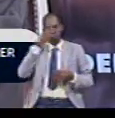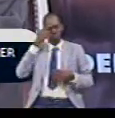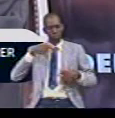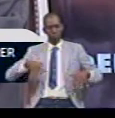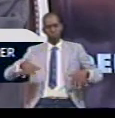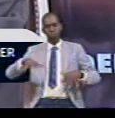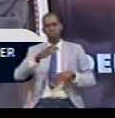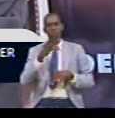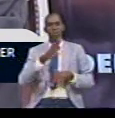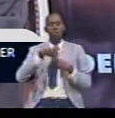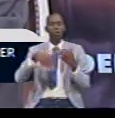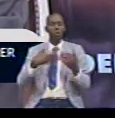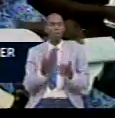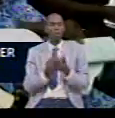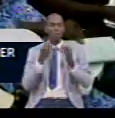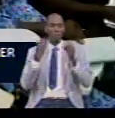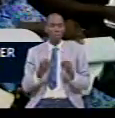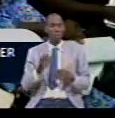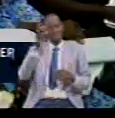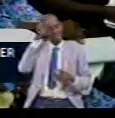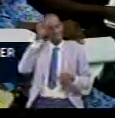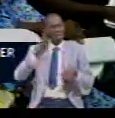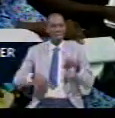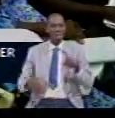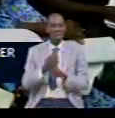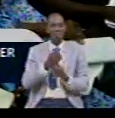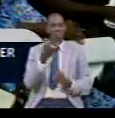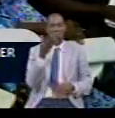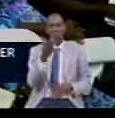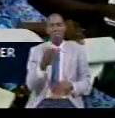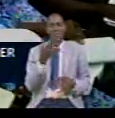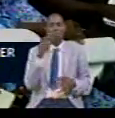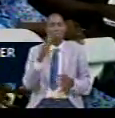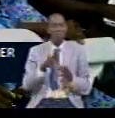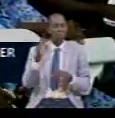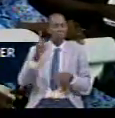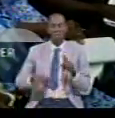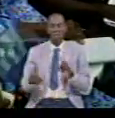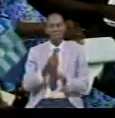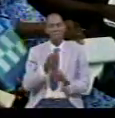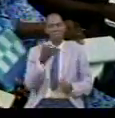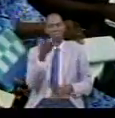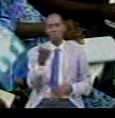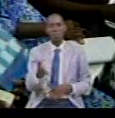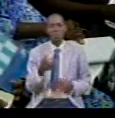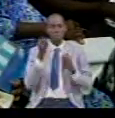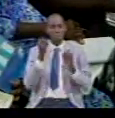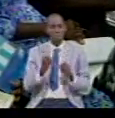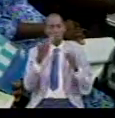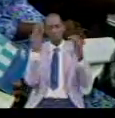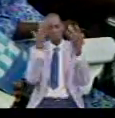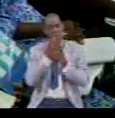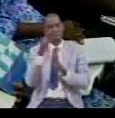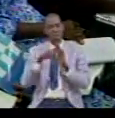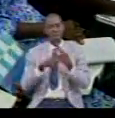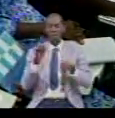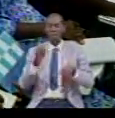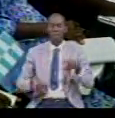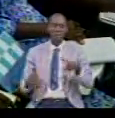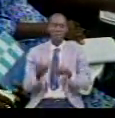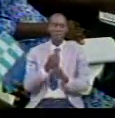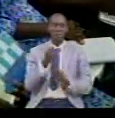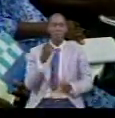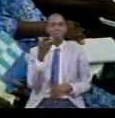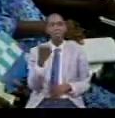Almighty. Satan cannot catch you there. Evil spirit cannot catch you there. Powers of darkness cannot catch you there. I